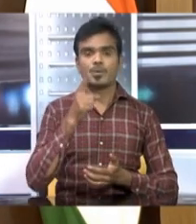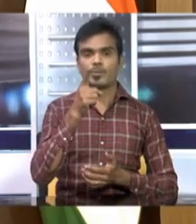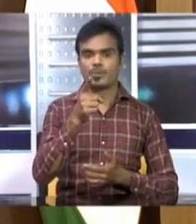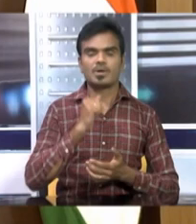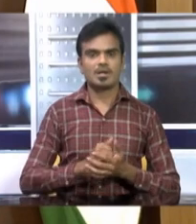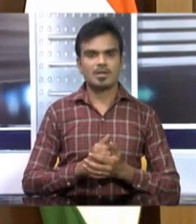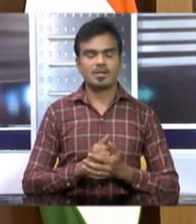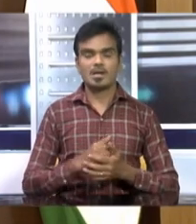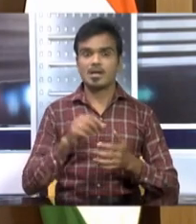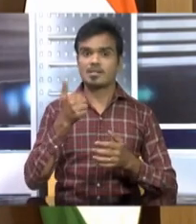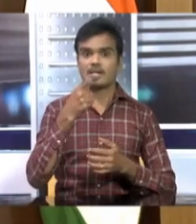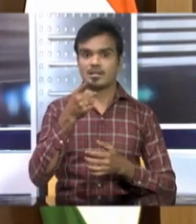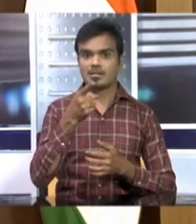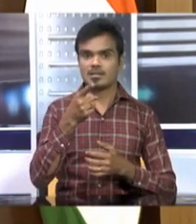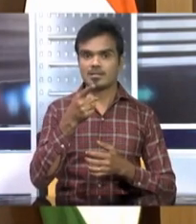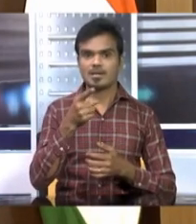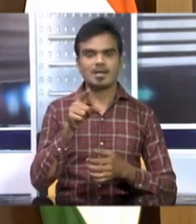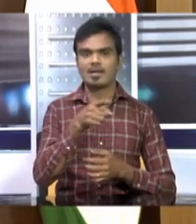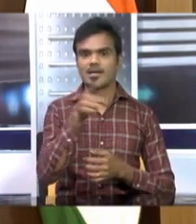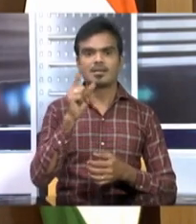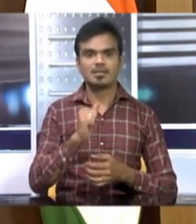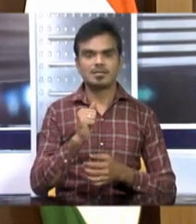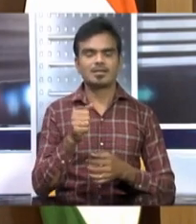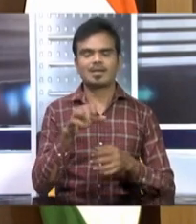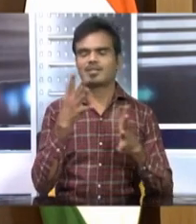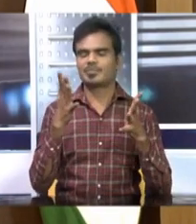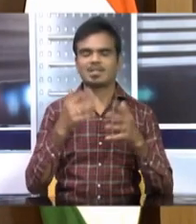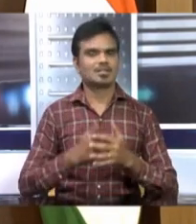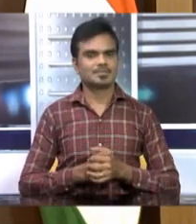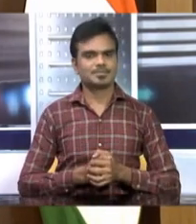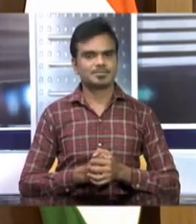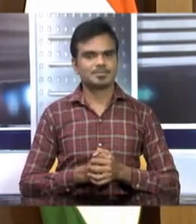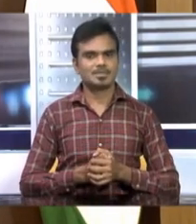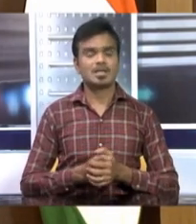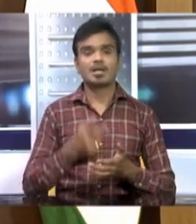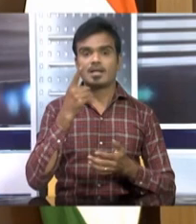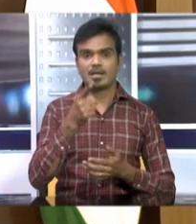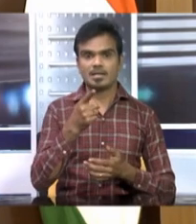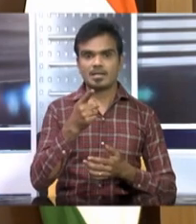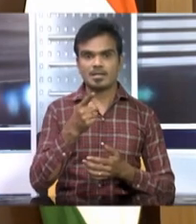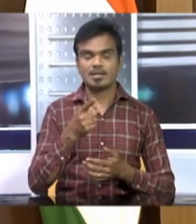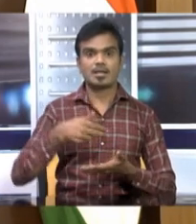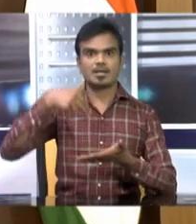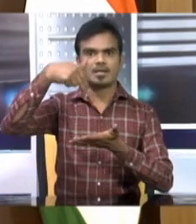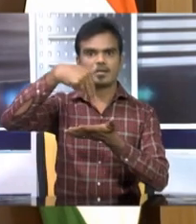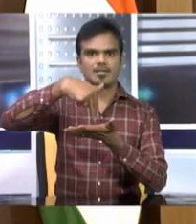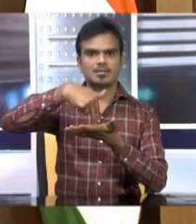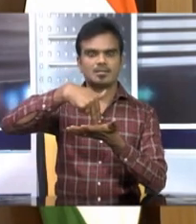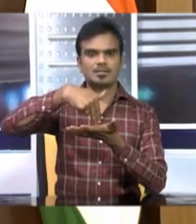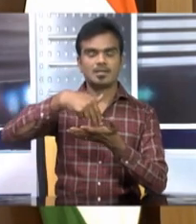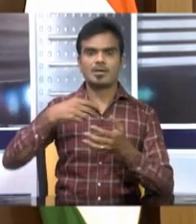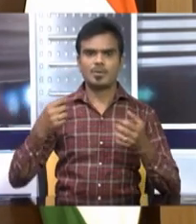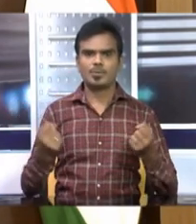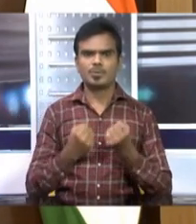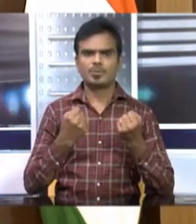Ungalal, Sadhika Mudiyad, Enru, Edu Milla, Ningal, Edund,